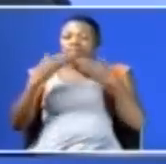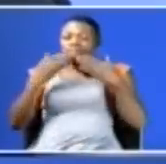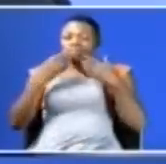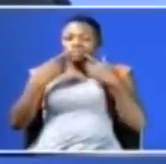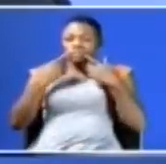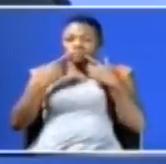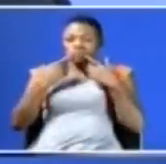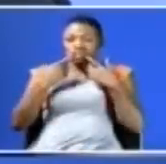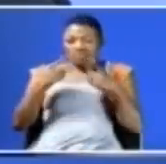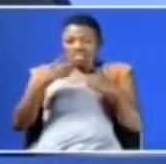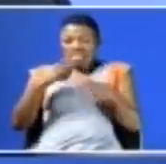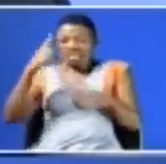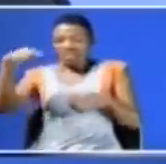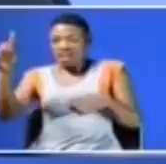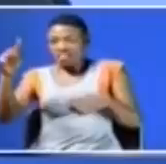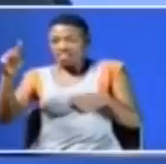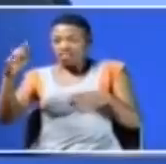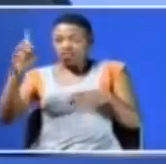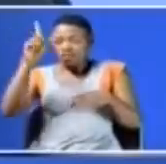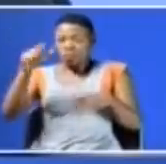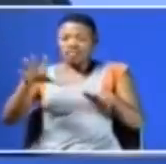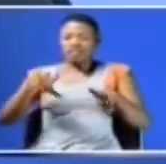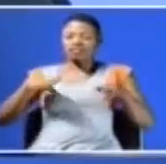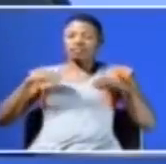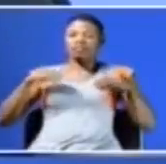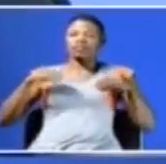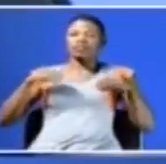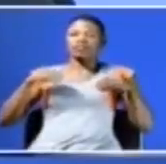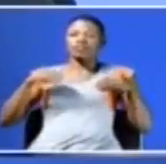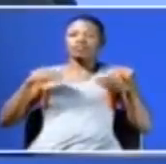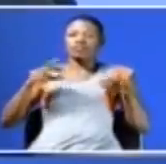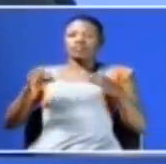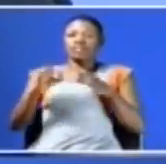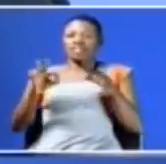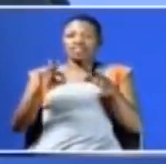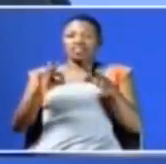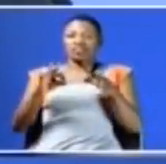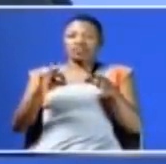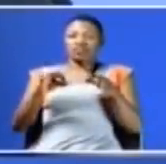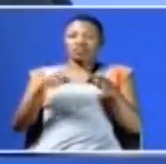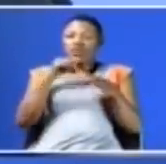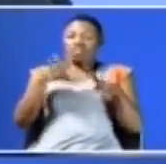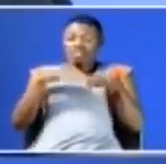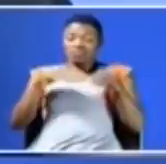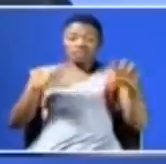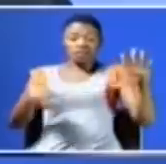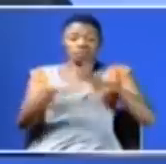A or right, you best go that direction. If not, then you're outside the